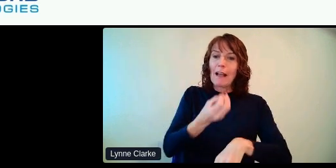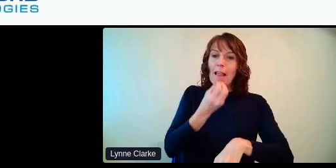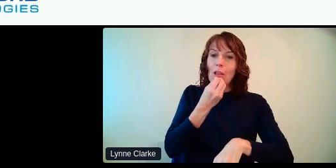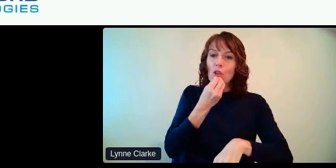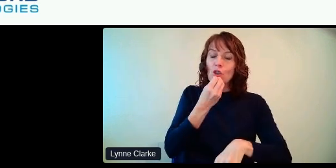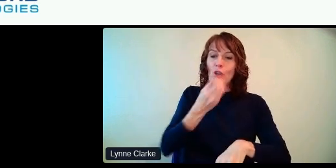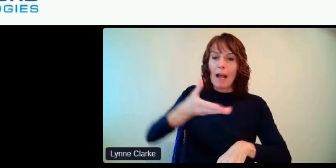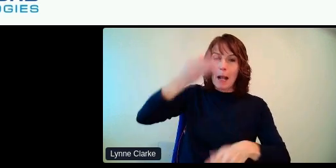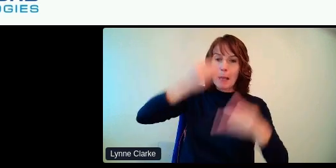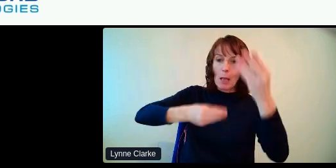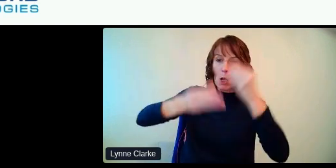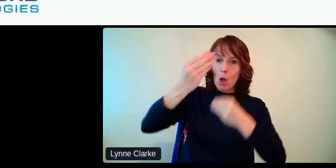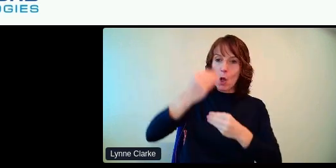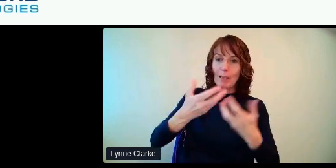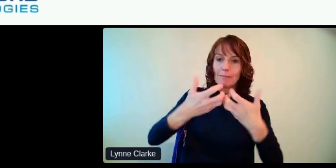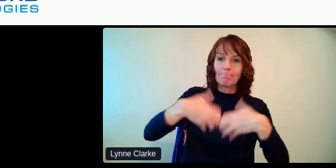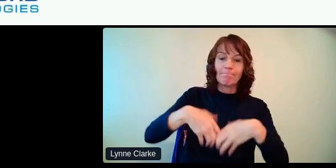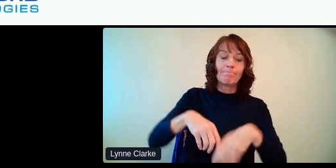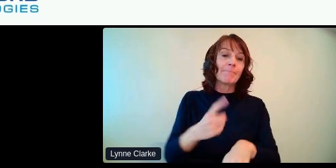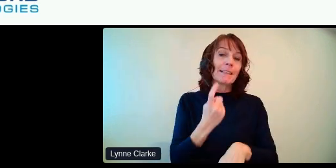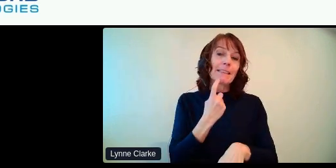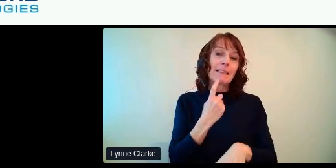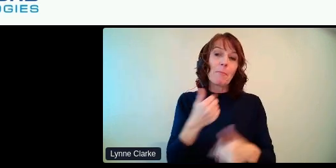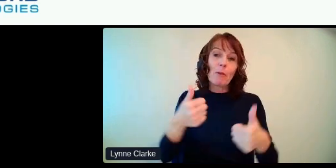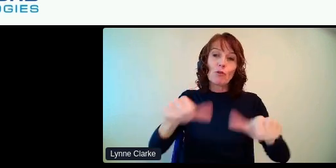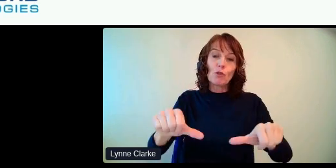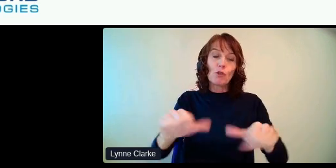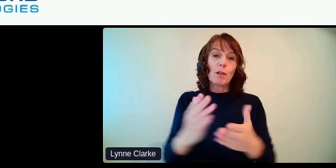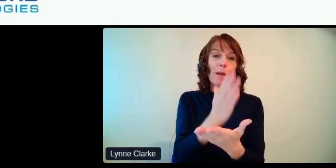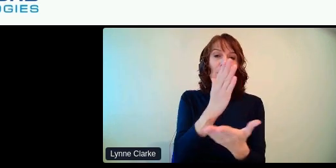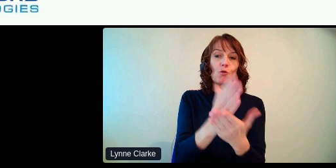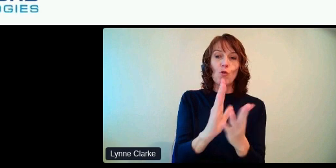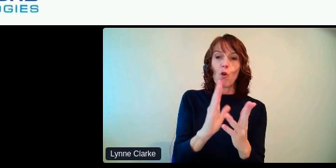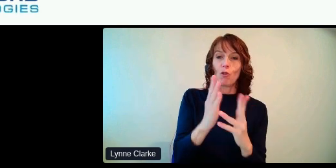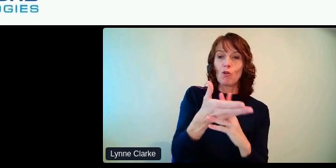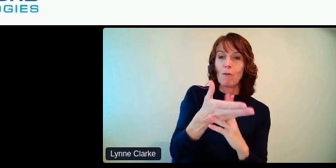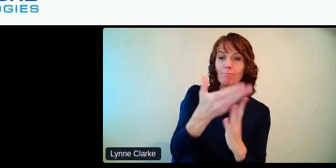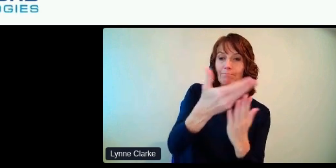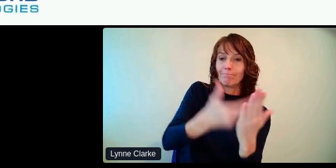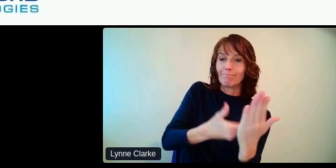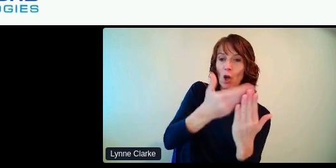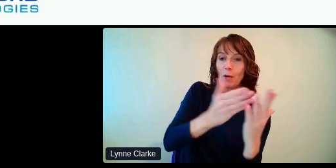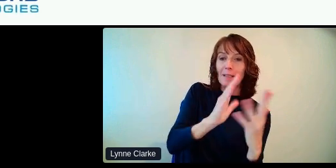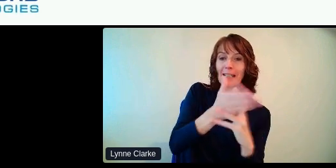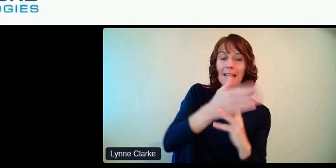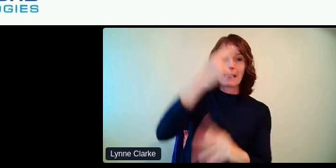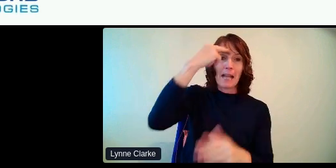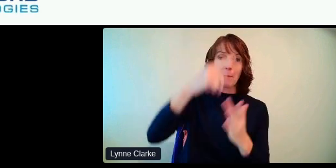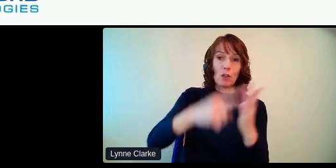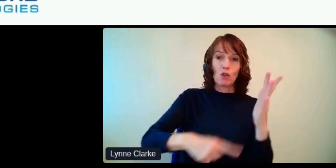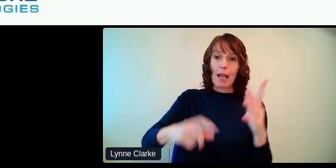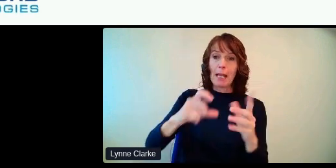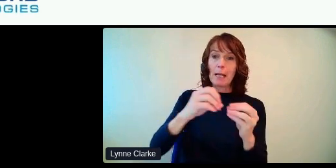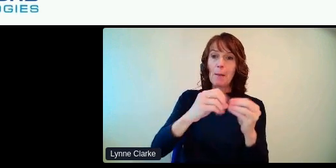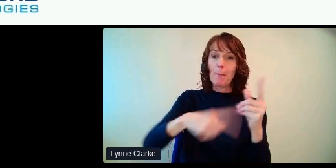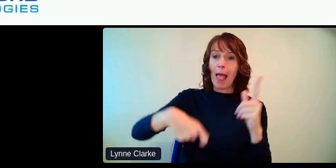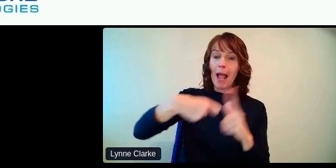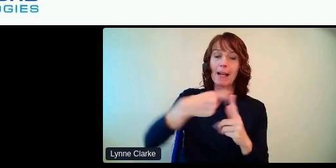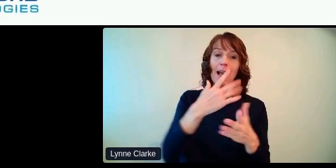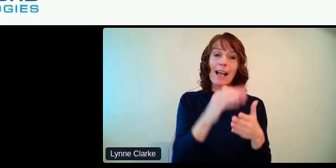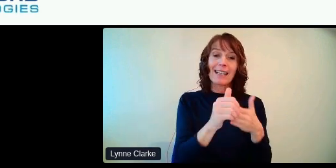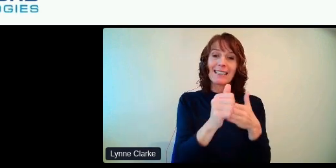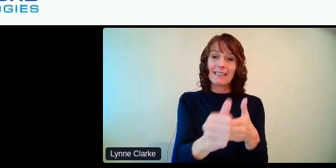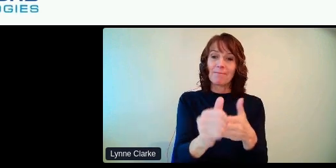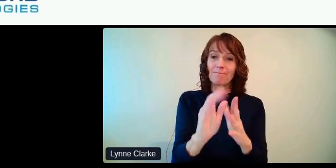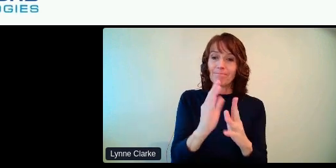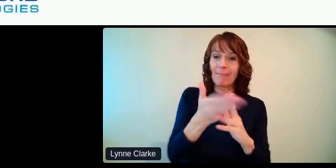Now, a simple solution for making documents accessible. My name is Jane Black. I'm the accessibility lead for